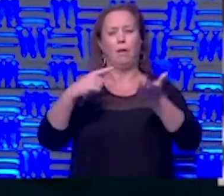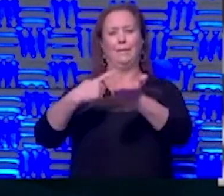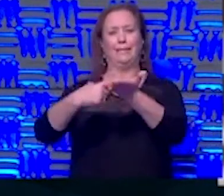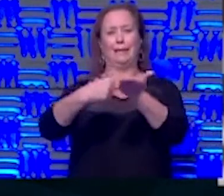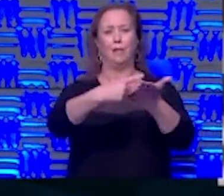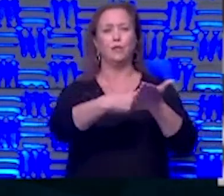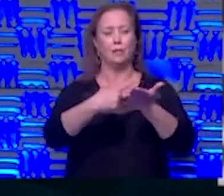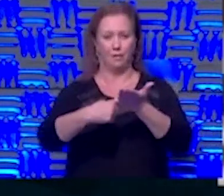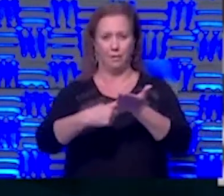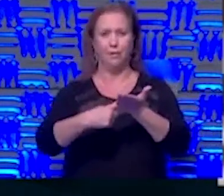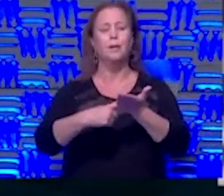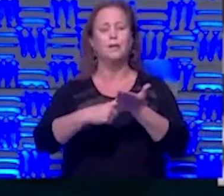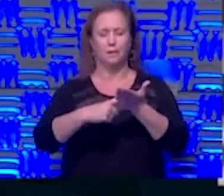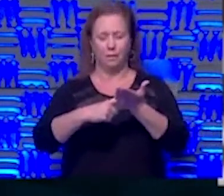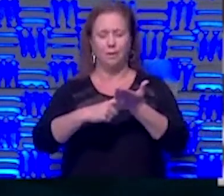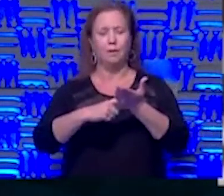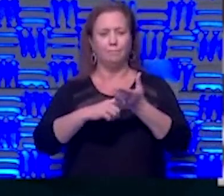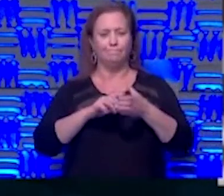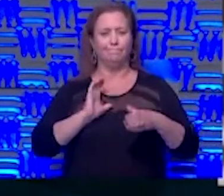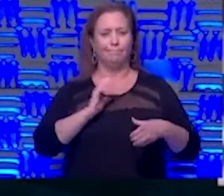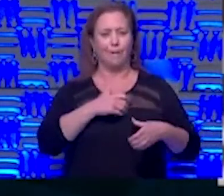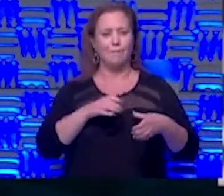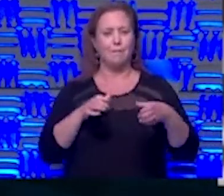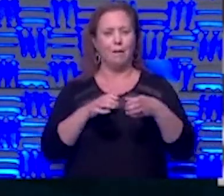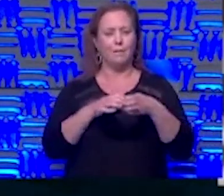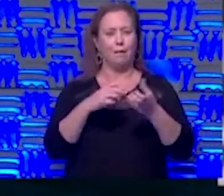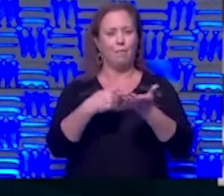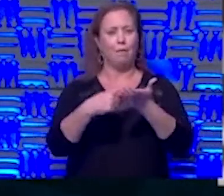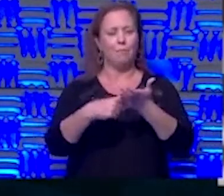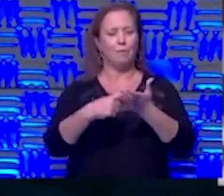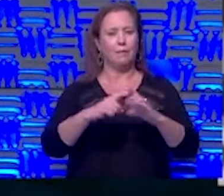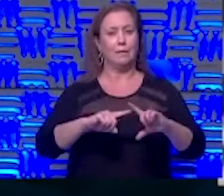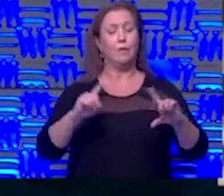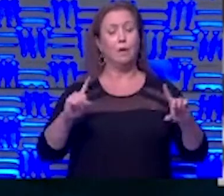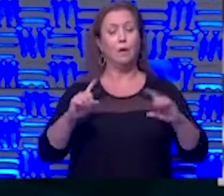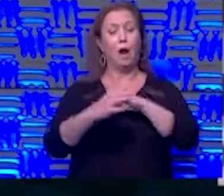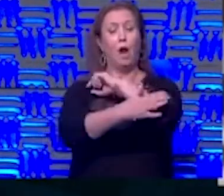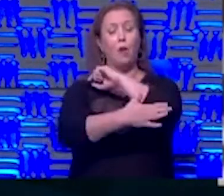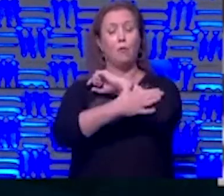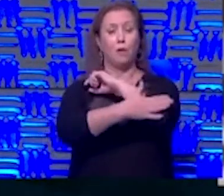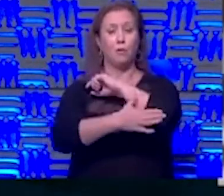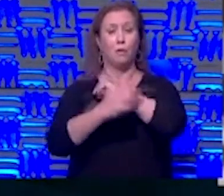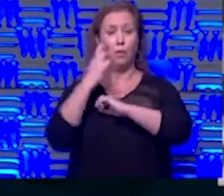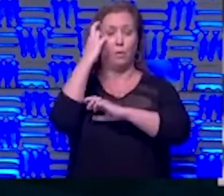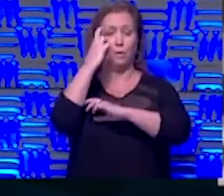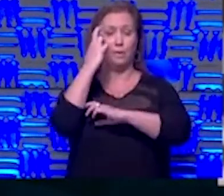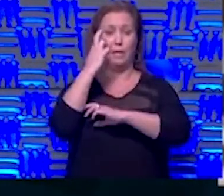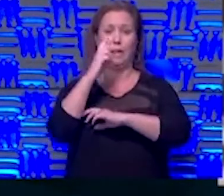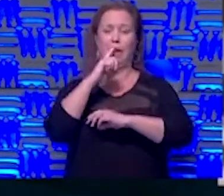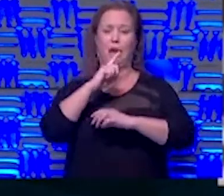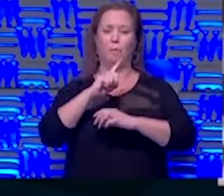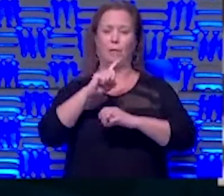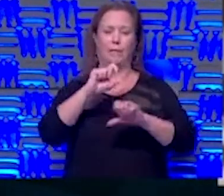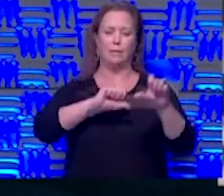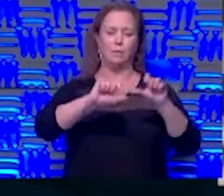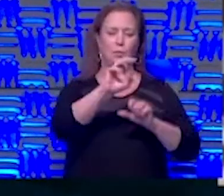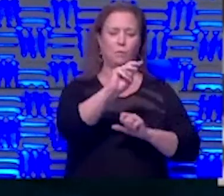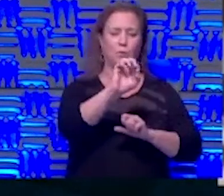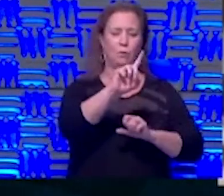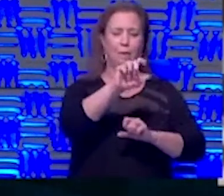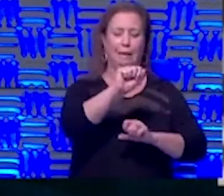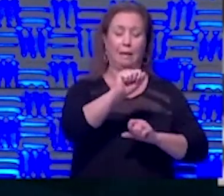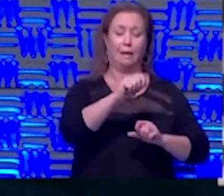of conversation among ourselves. I think the country realized, and I'm a critic of social media, but just as